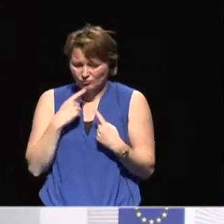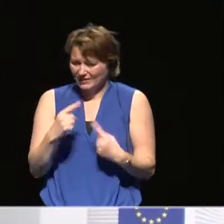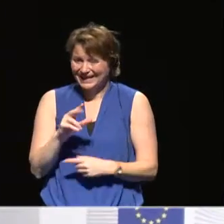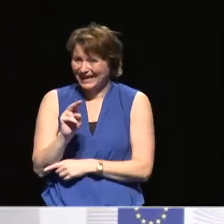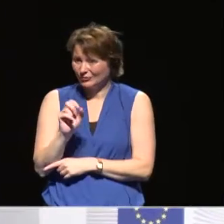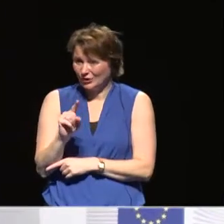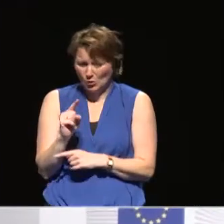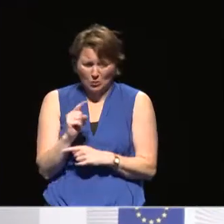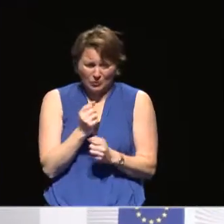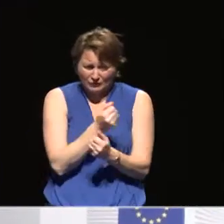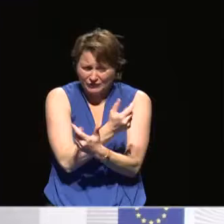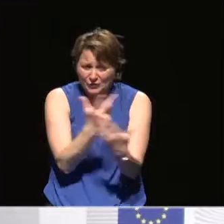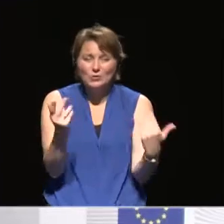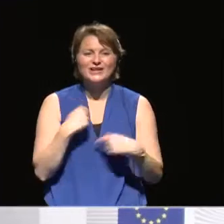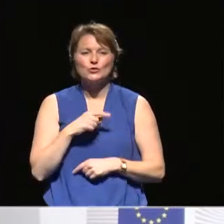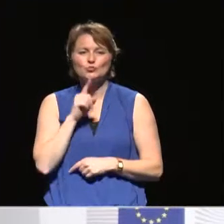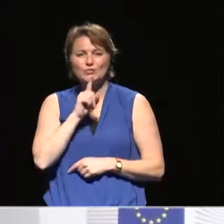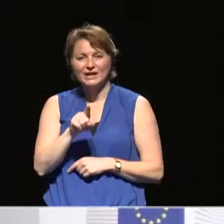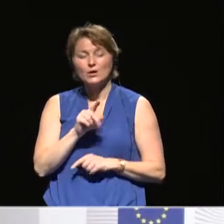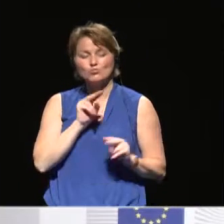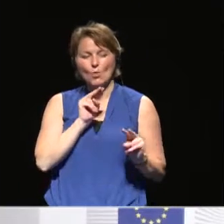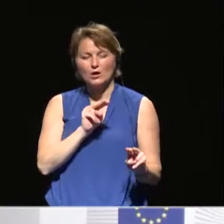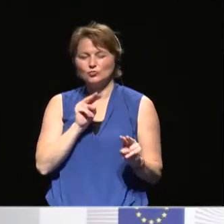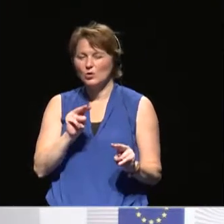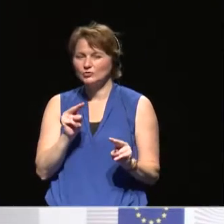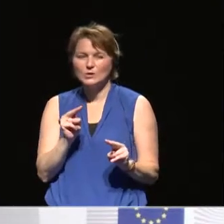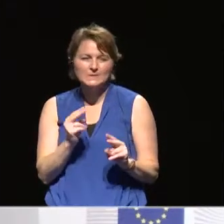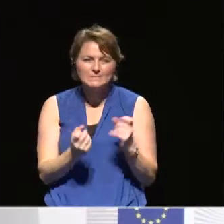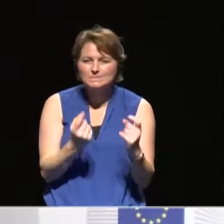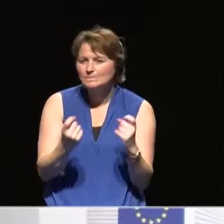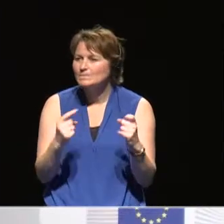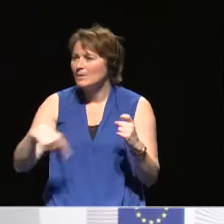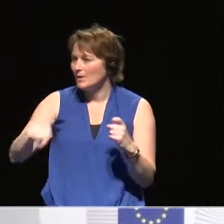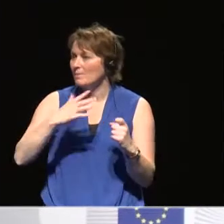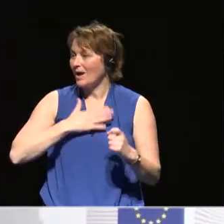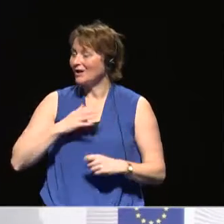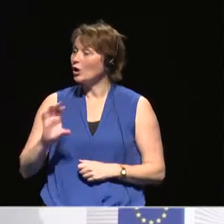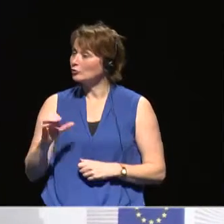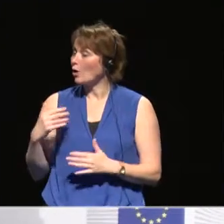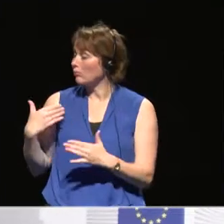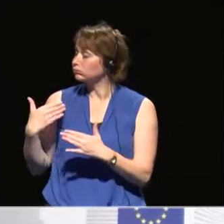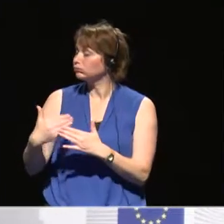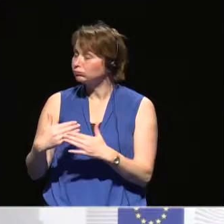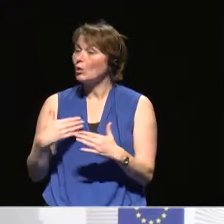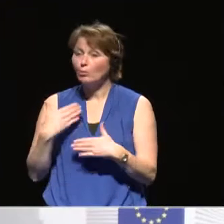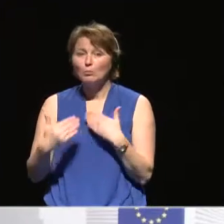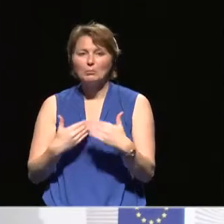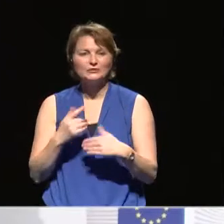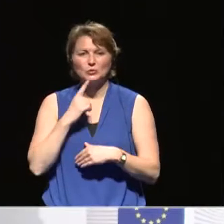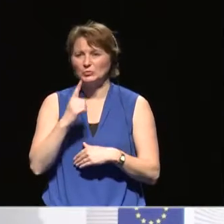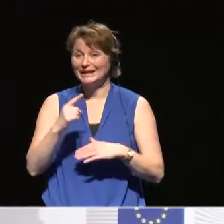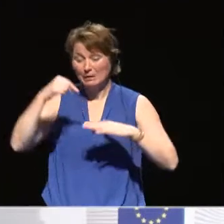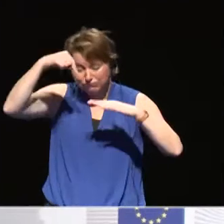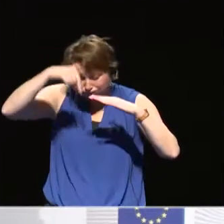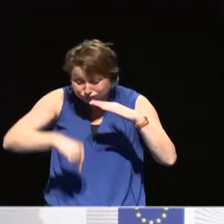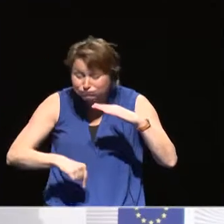that undertake watchdog functions in my country. But I think what we have done so far, I believe we've only scratched the surface in terms of